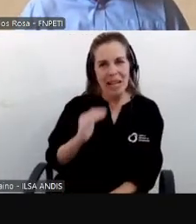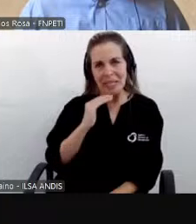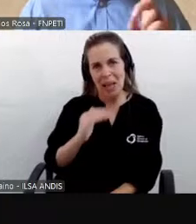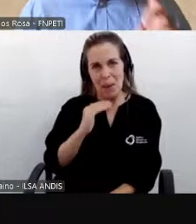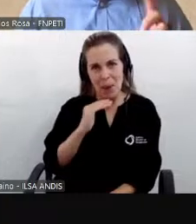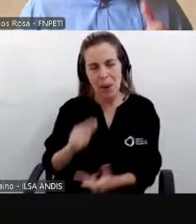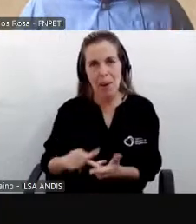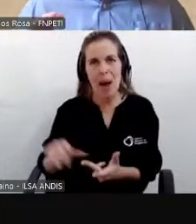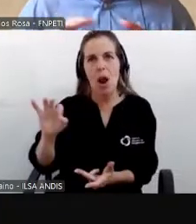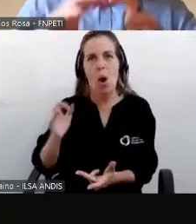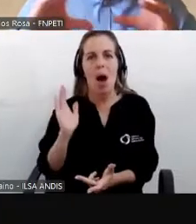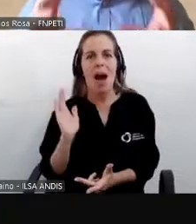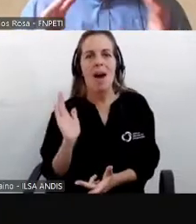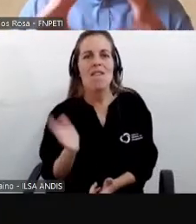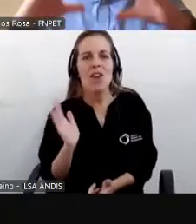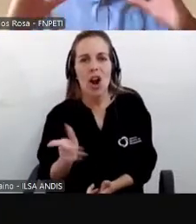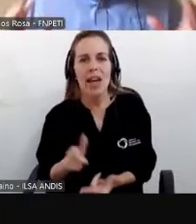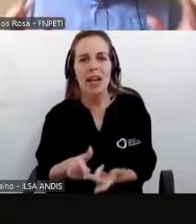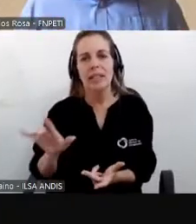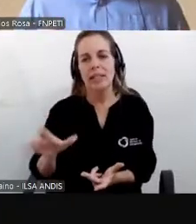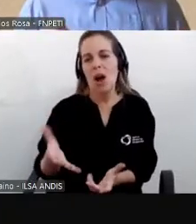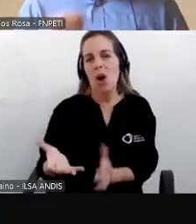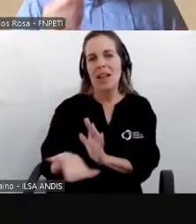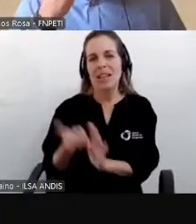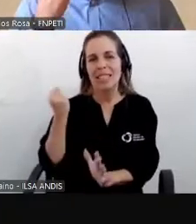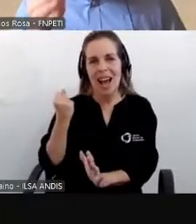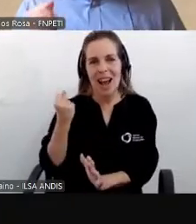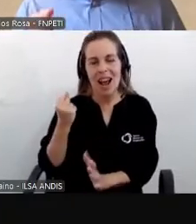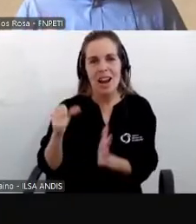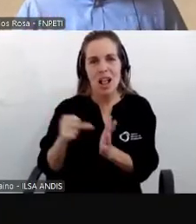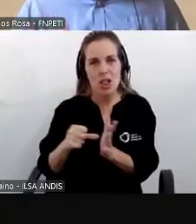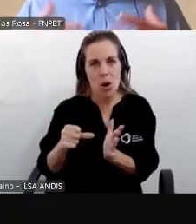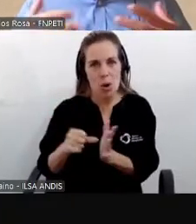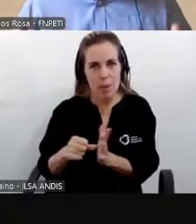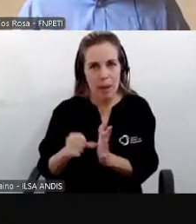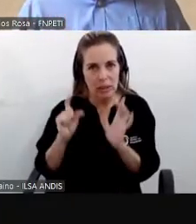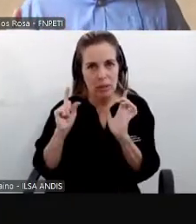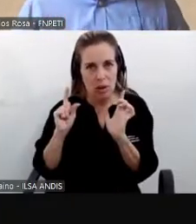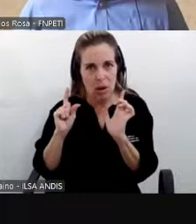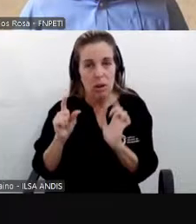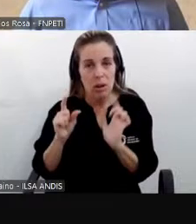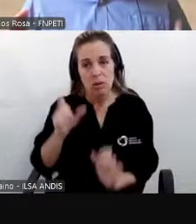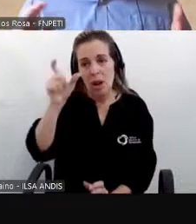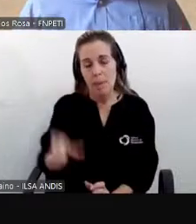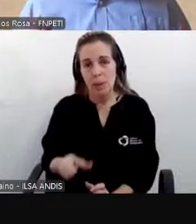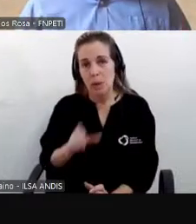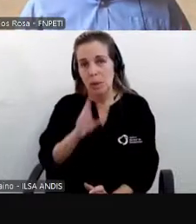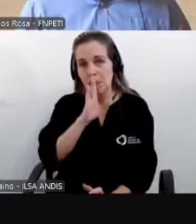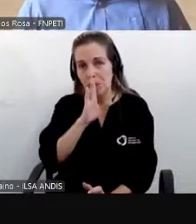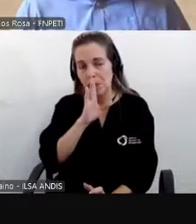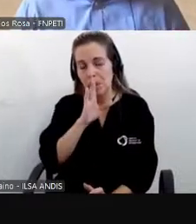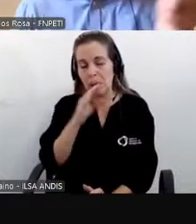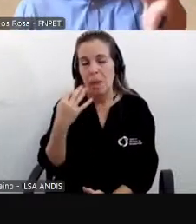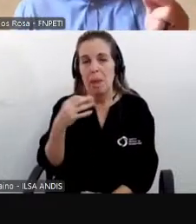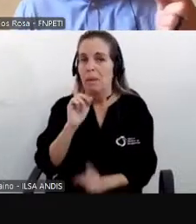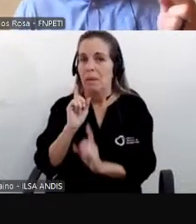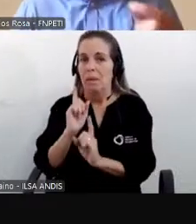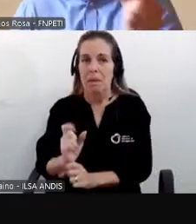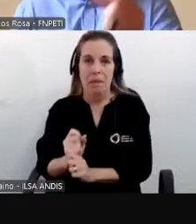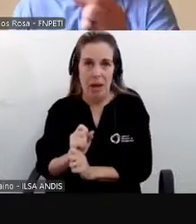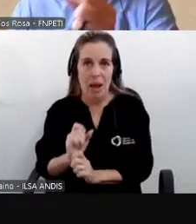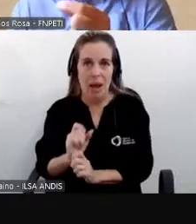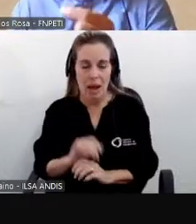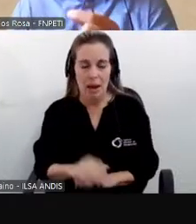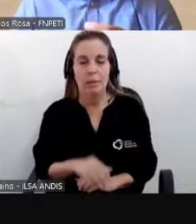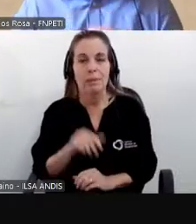he cannot move because he's subject to physical threats or even the withholding of documents. And